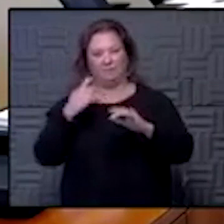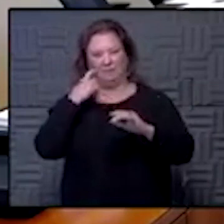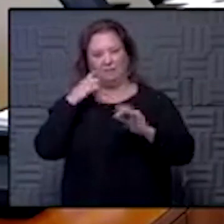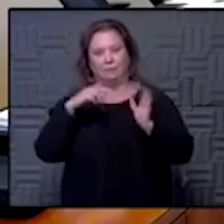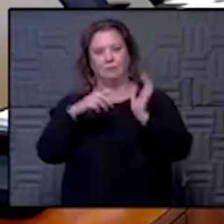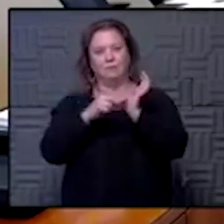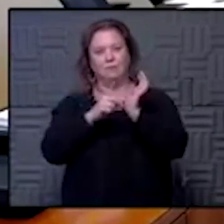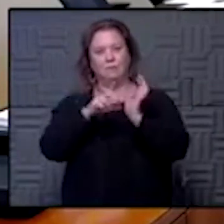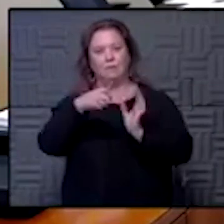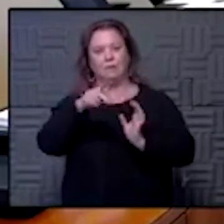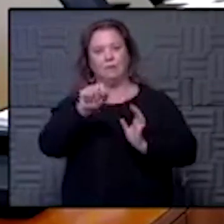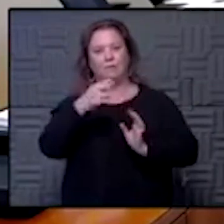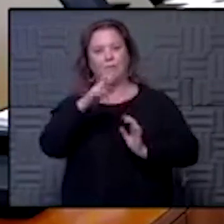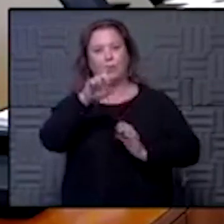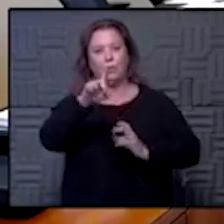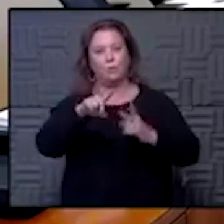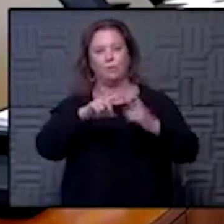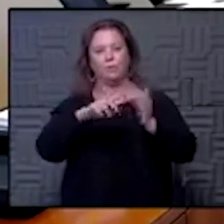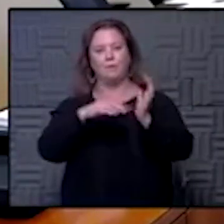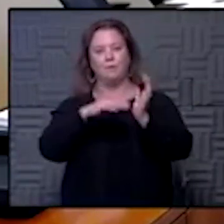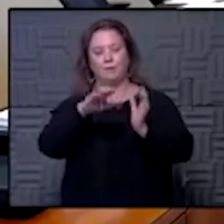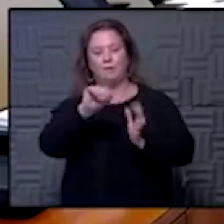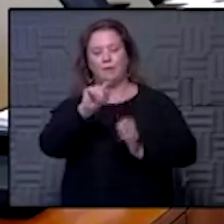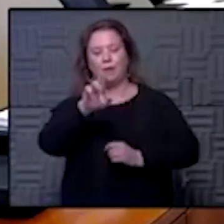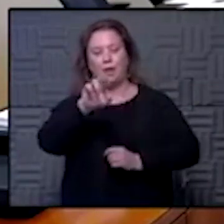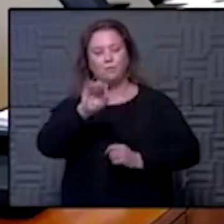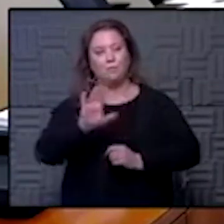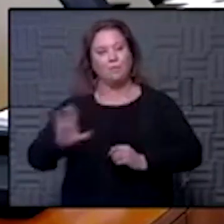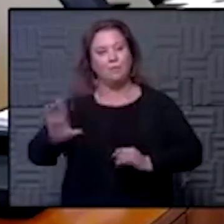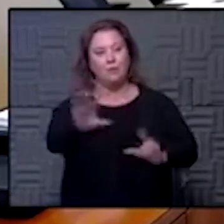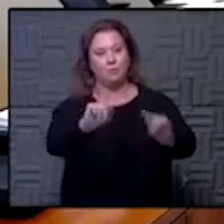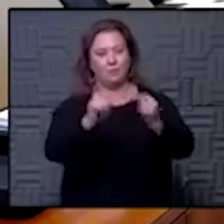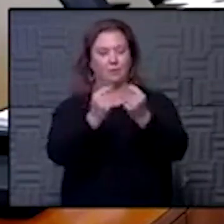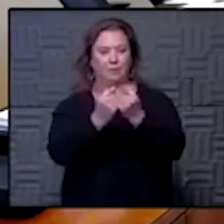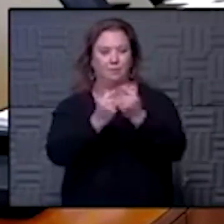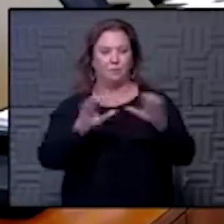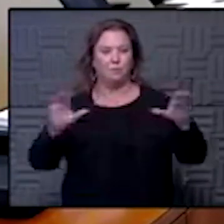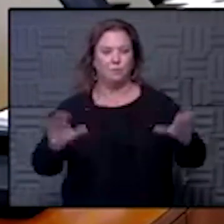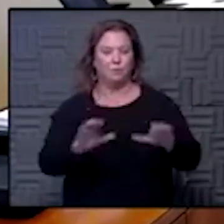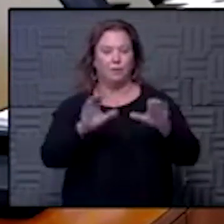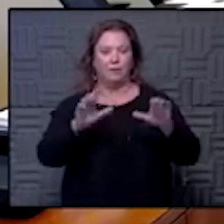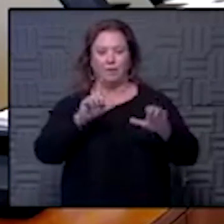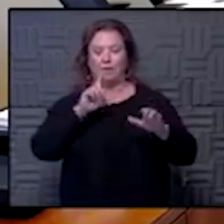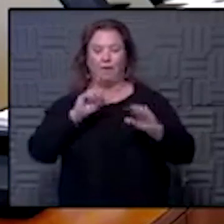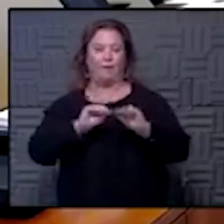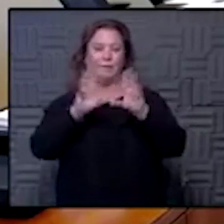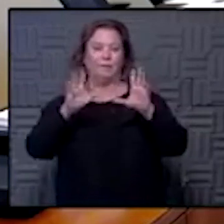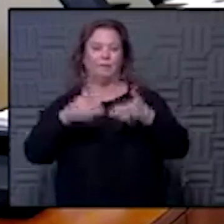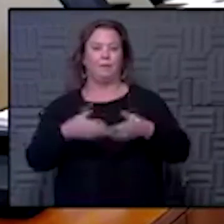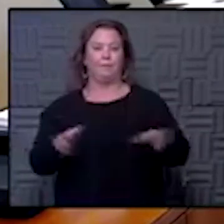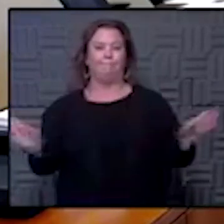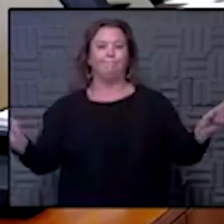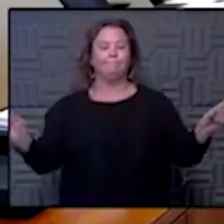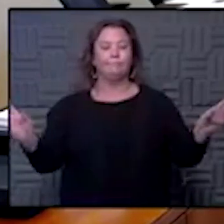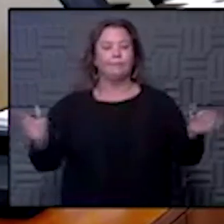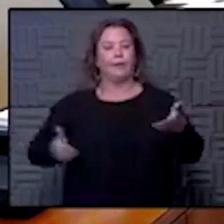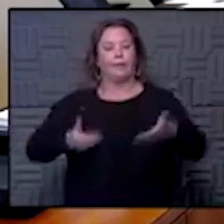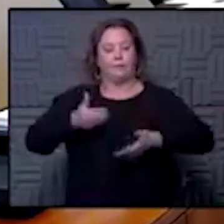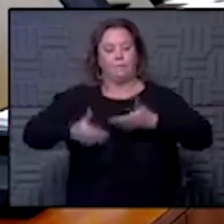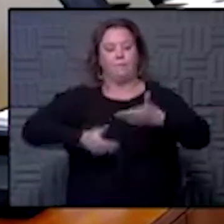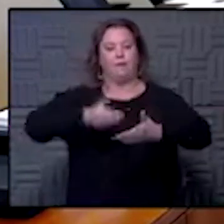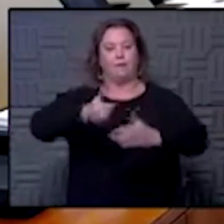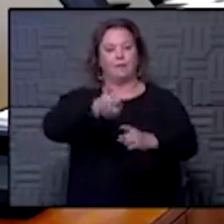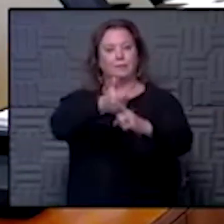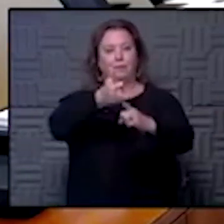and Dr. Castro and their teams are doing. And then obviously we have to be extraordinarily transparent about the process